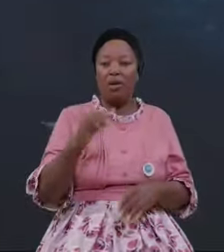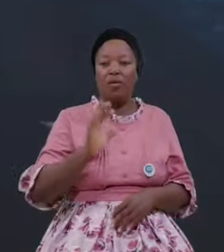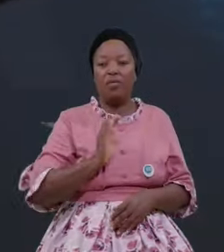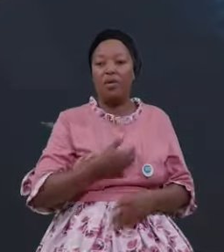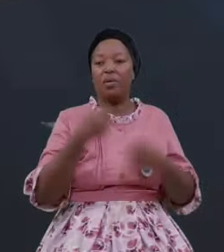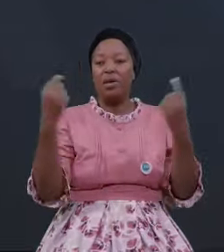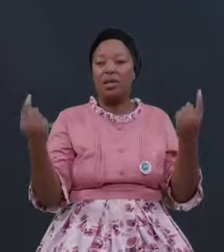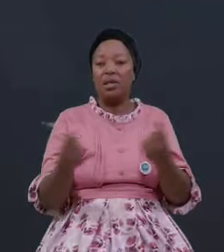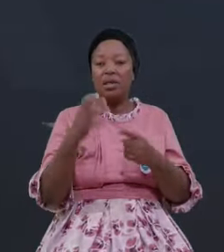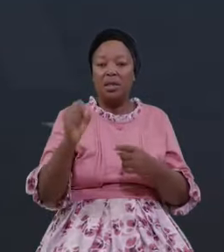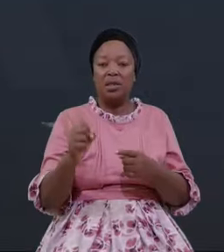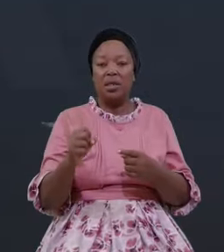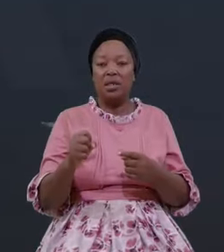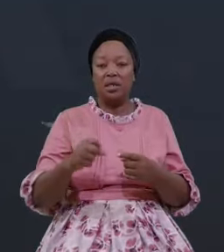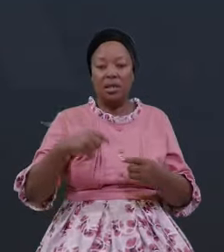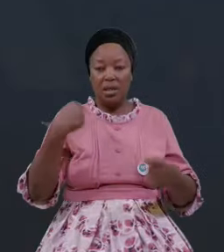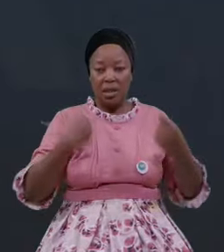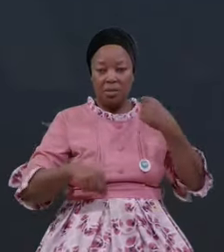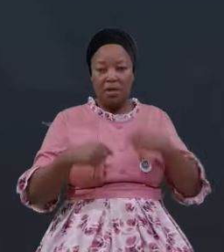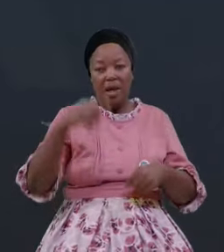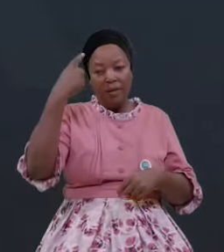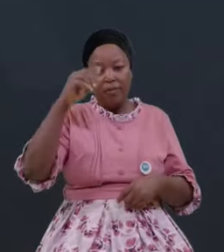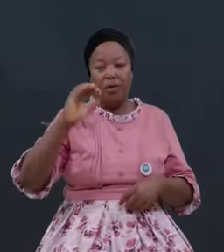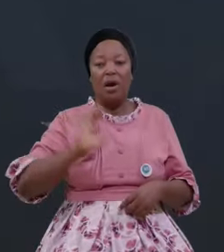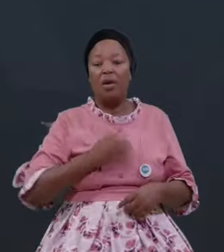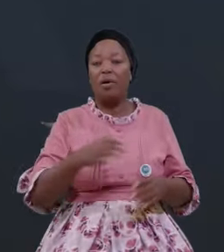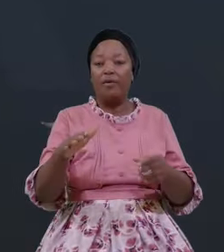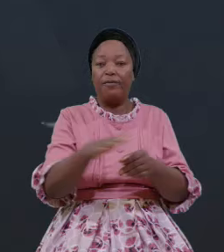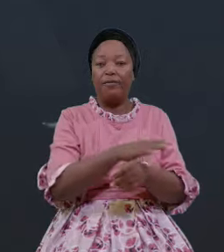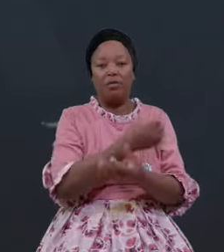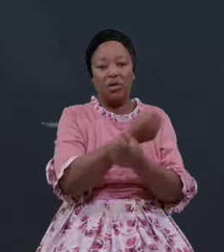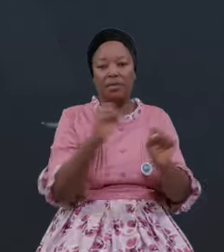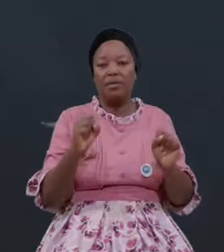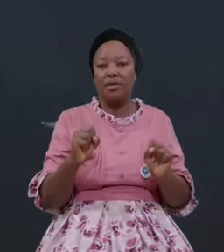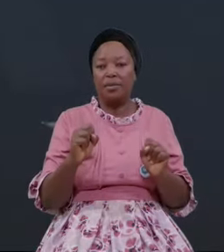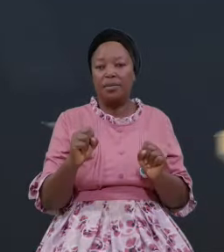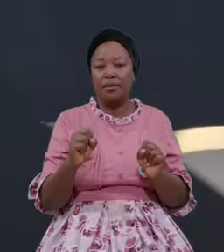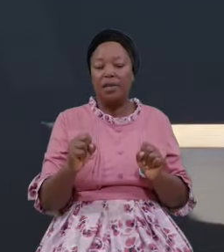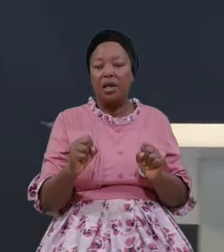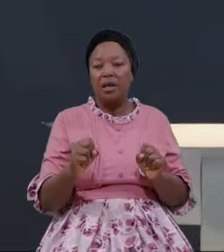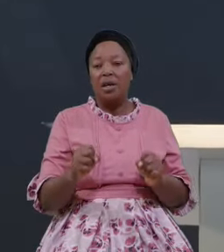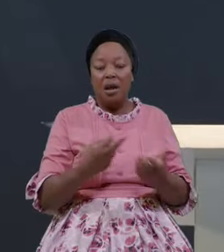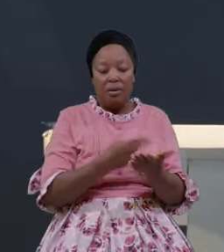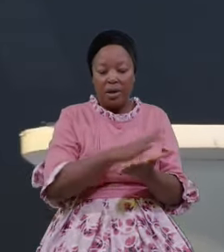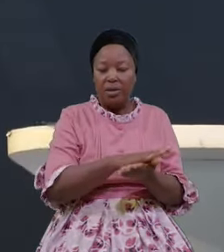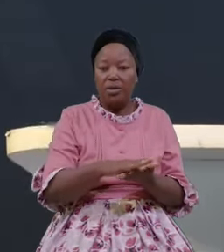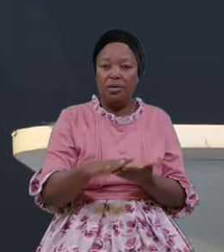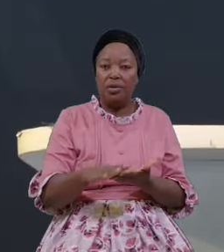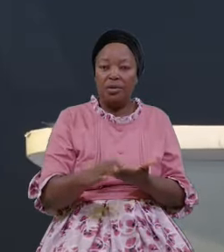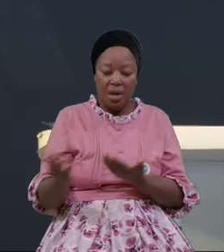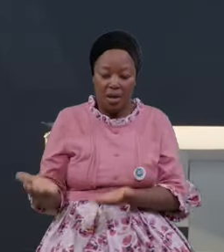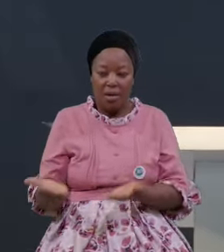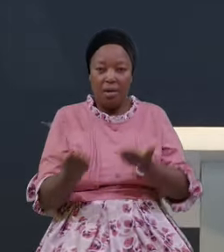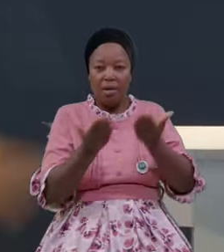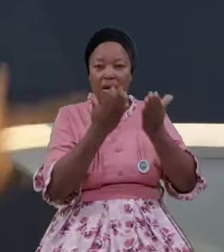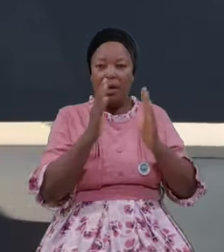smitten for our full redemption. righteous carrier.